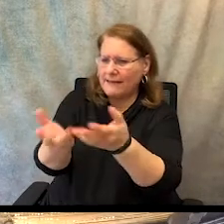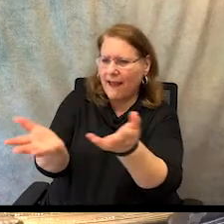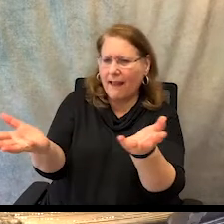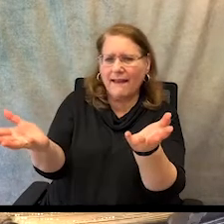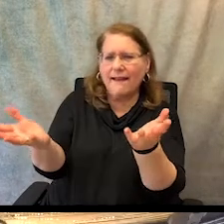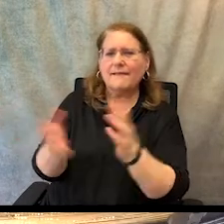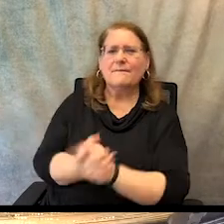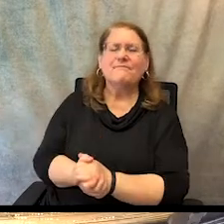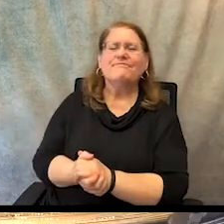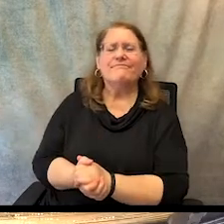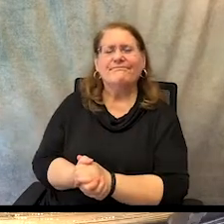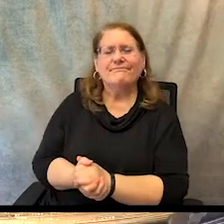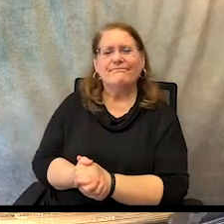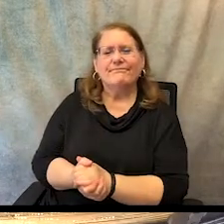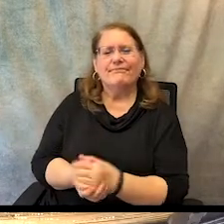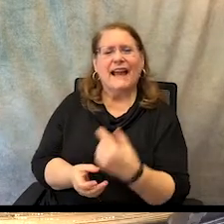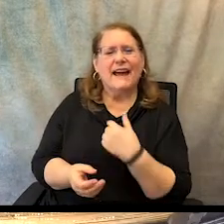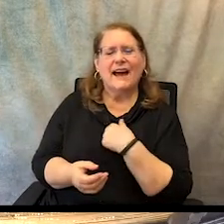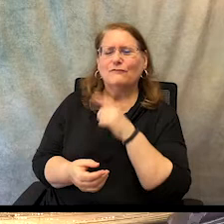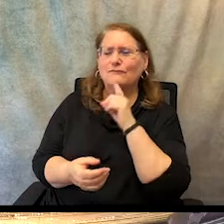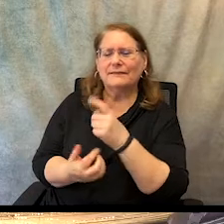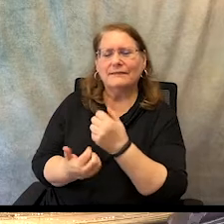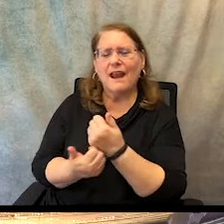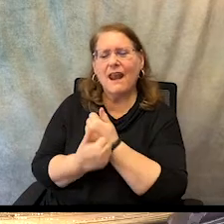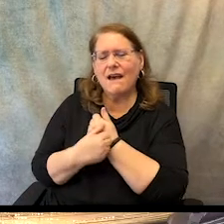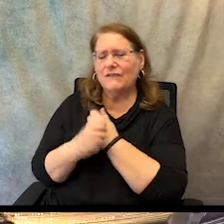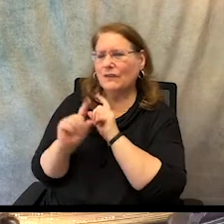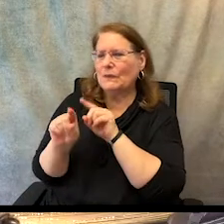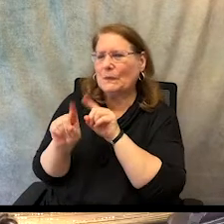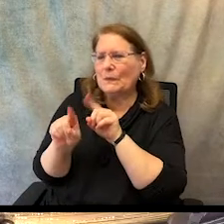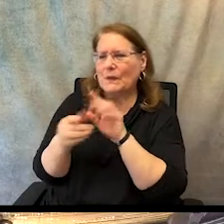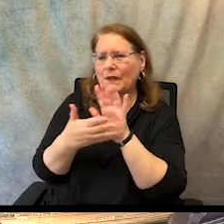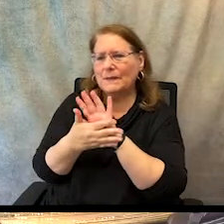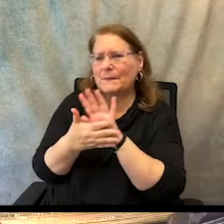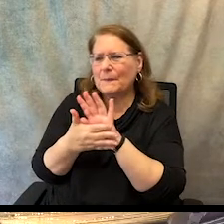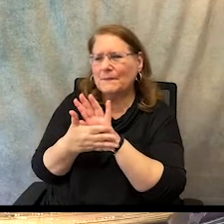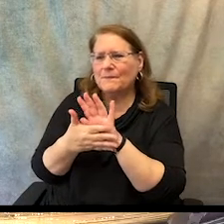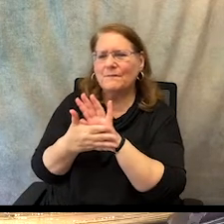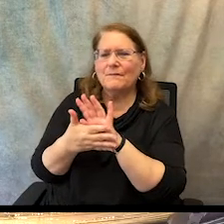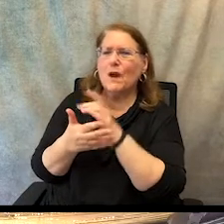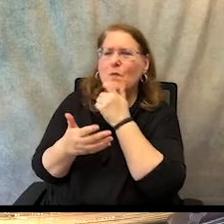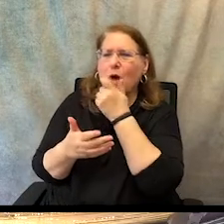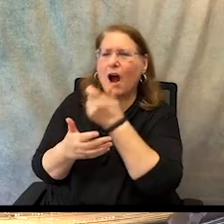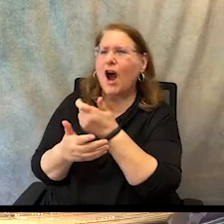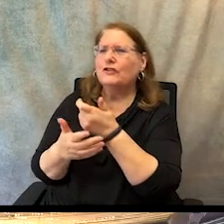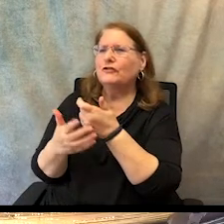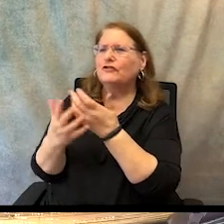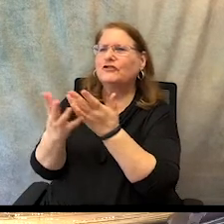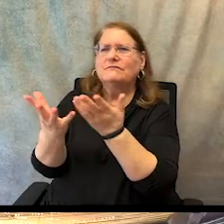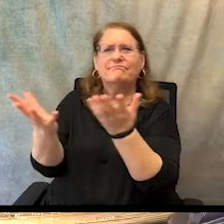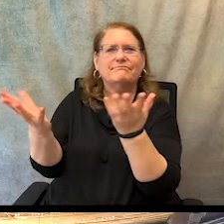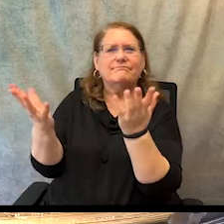So this, you know, this I was just really loving to go to the cinema and watch